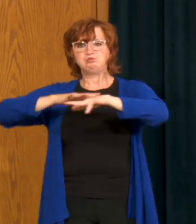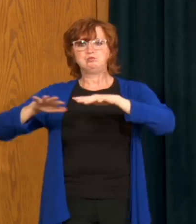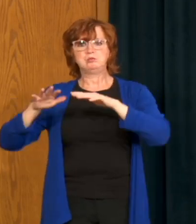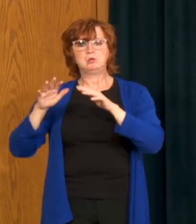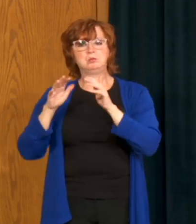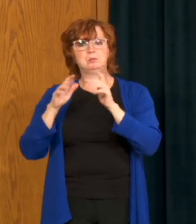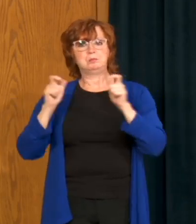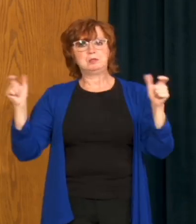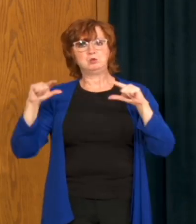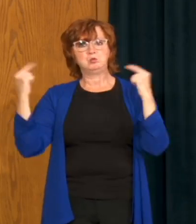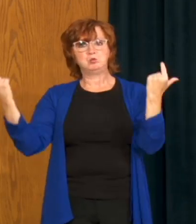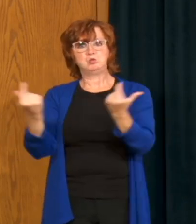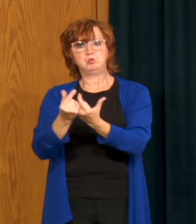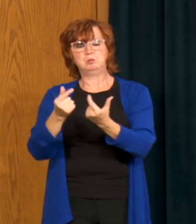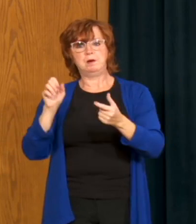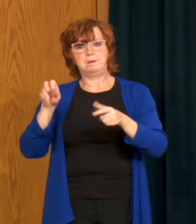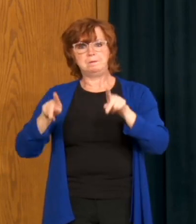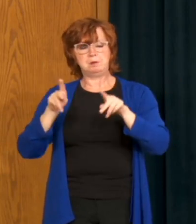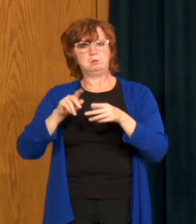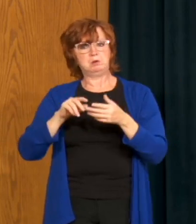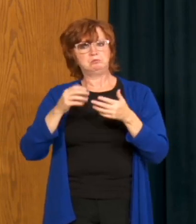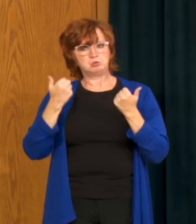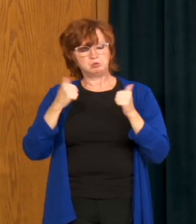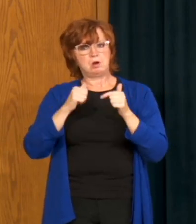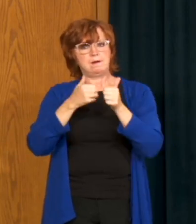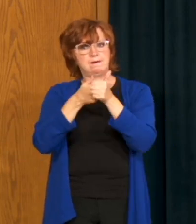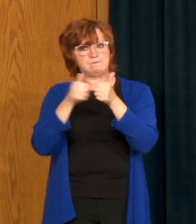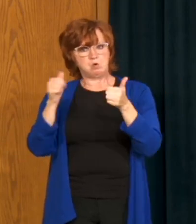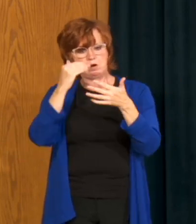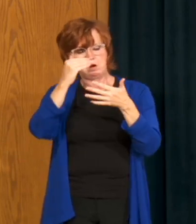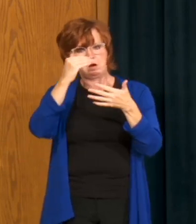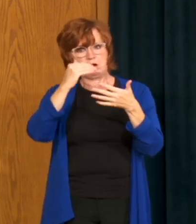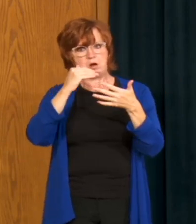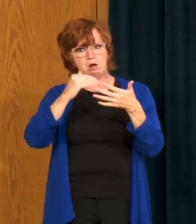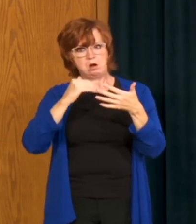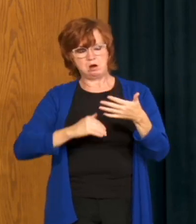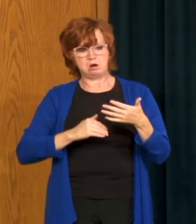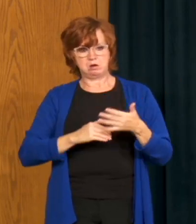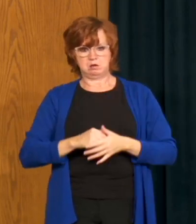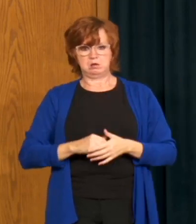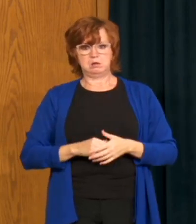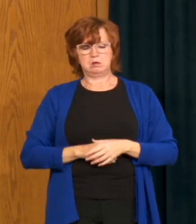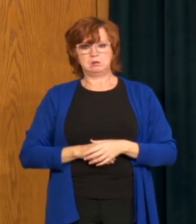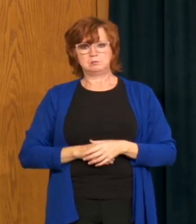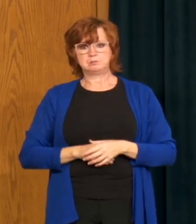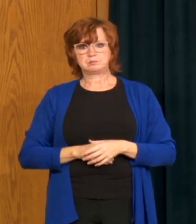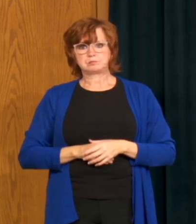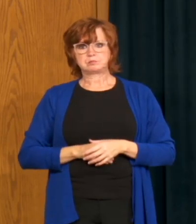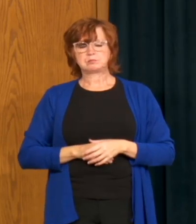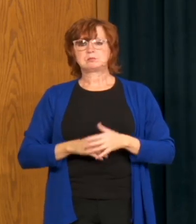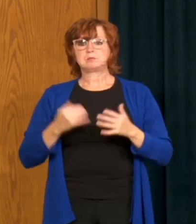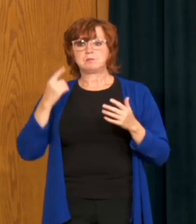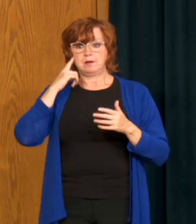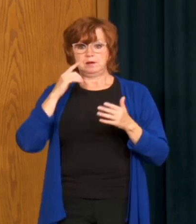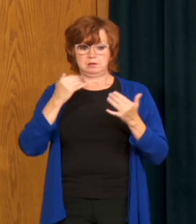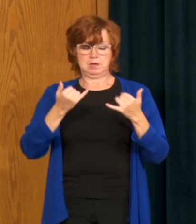But certainly in these situations, the best option is you complete your 2 weeks of quarantine before engaging in any